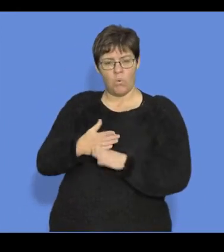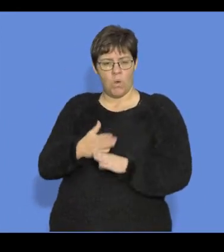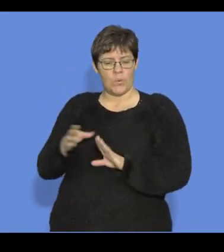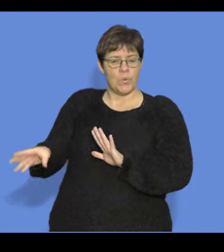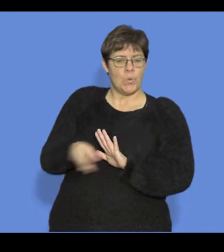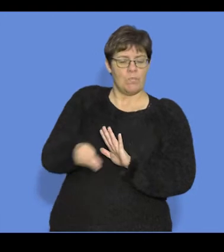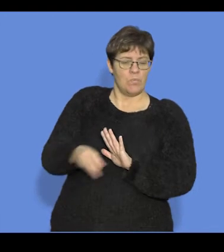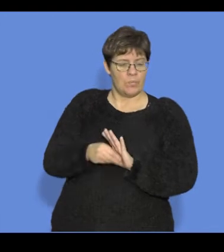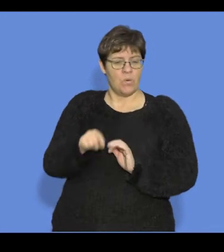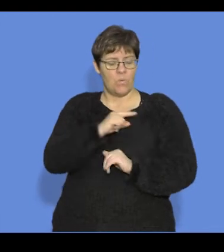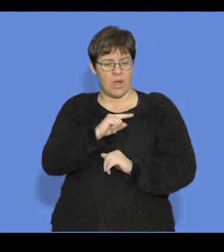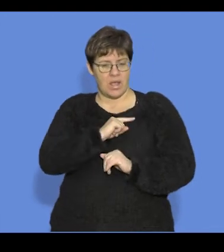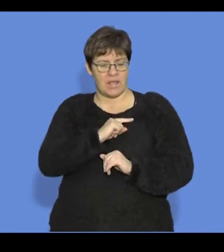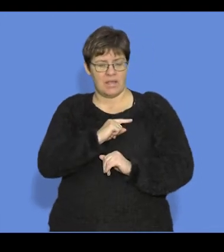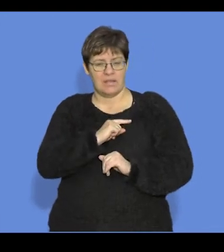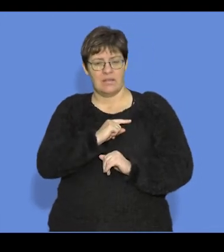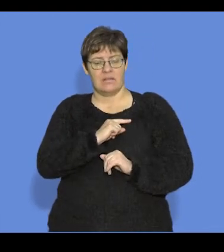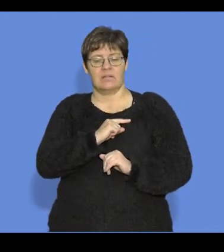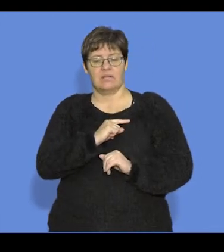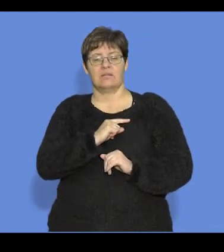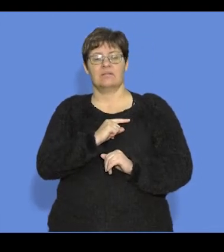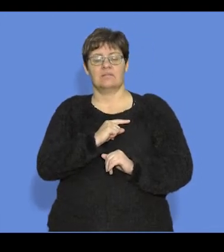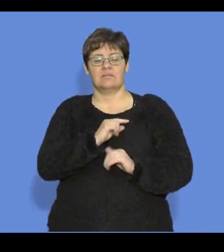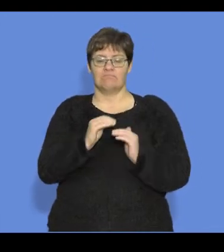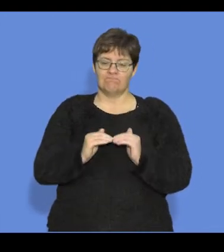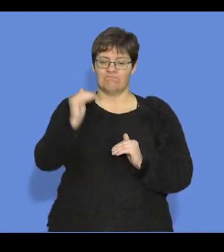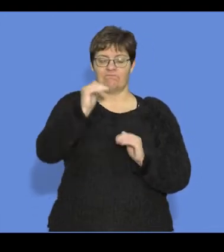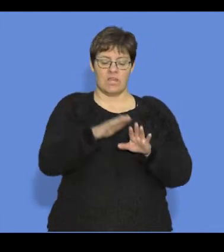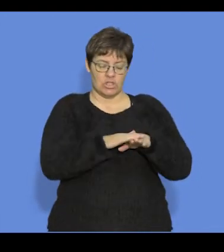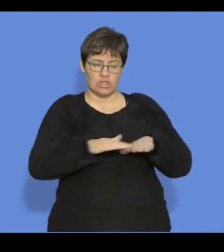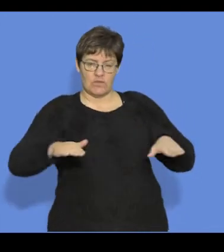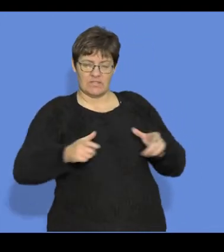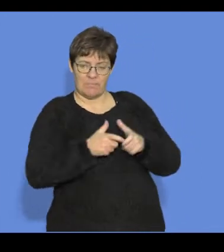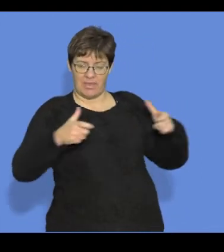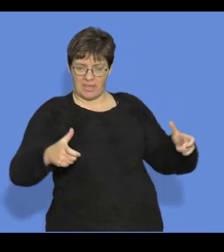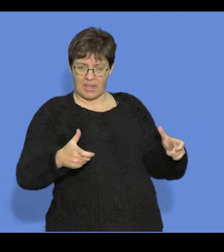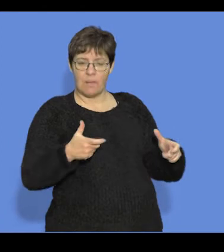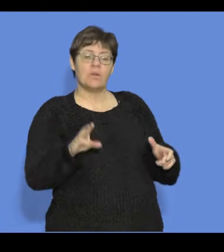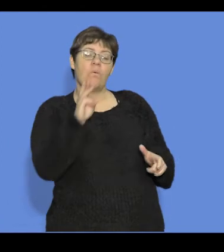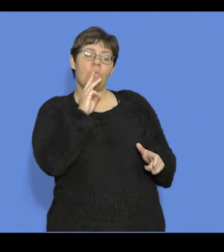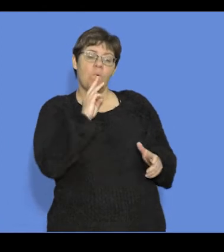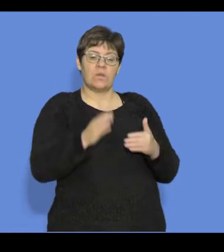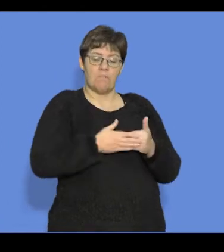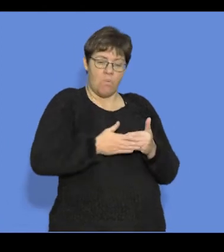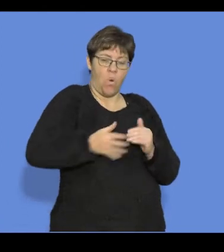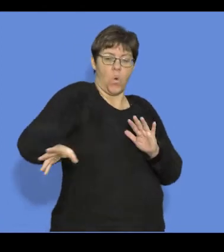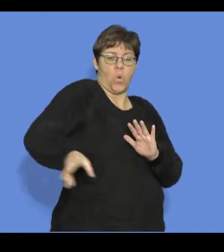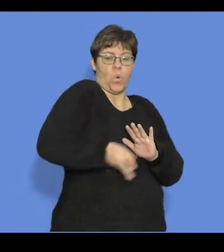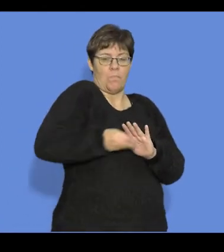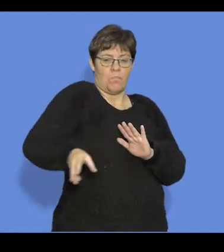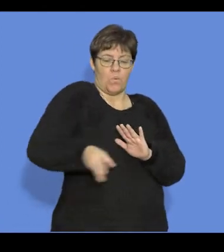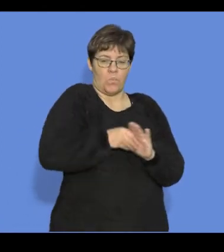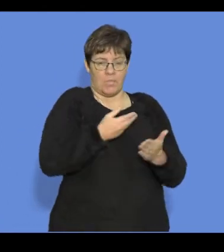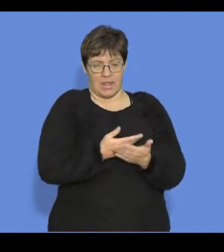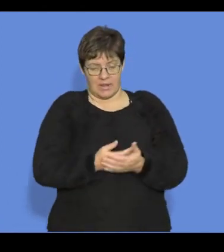function, and that of course is the fact that it has an increased surface area so it can absorb as much water as